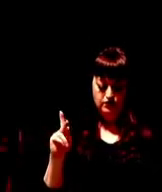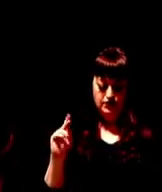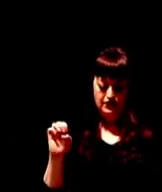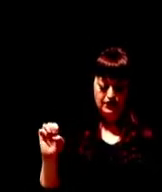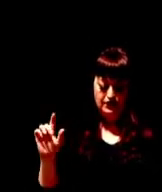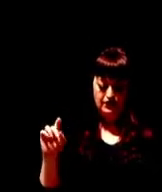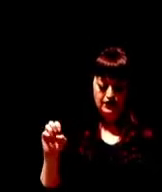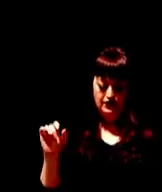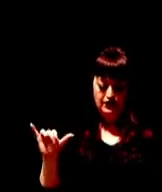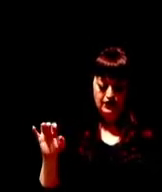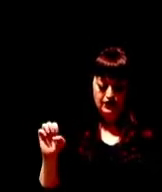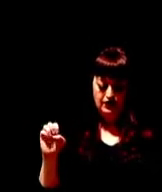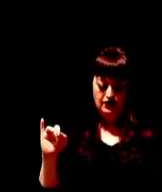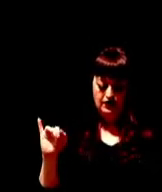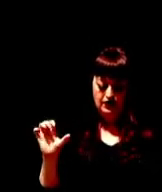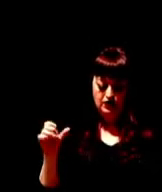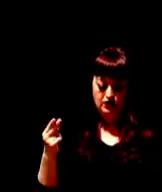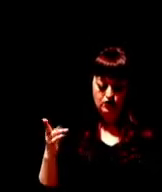Keely Eshorn.